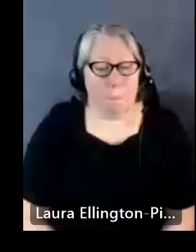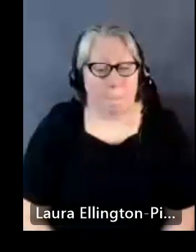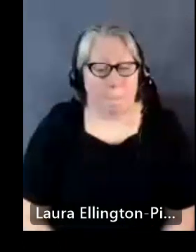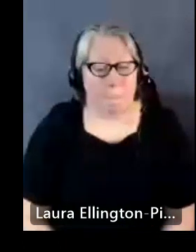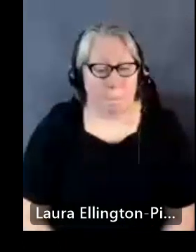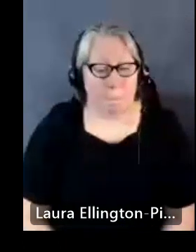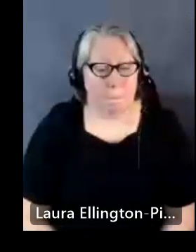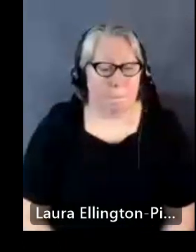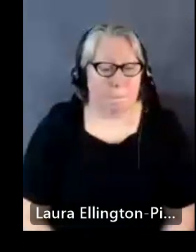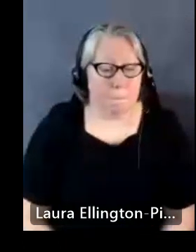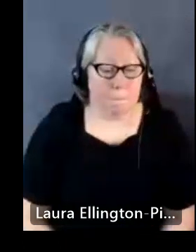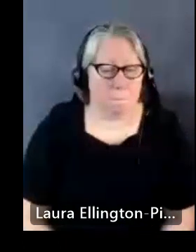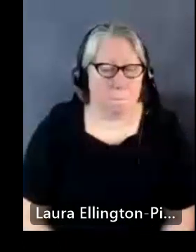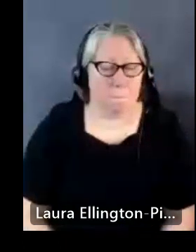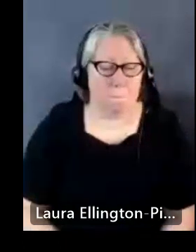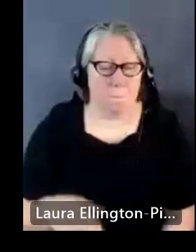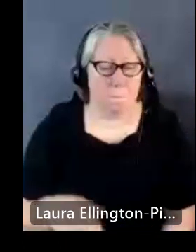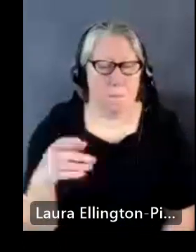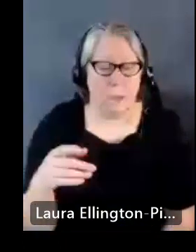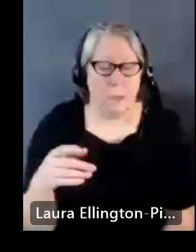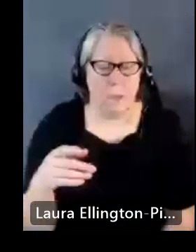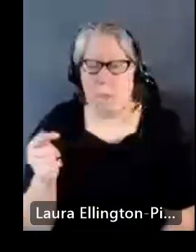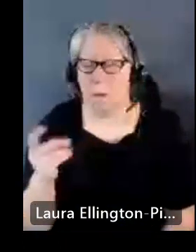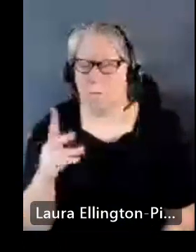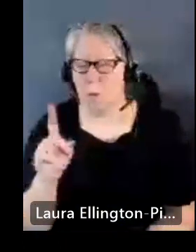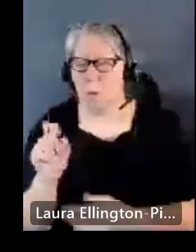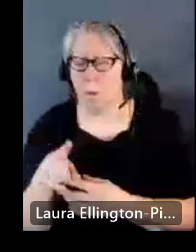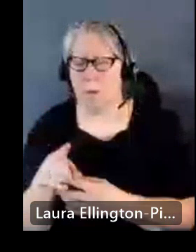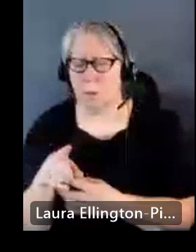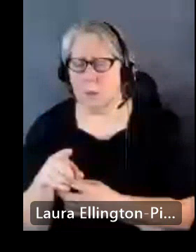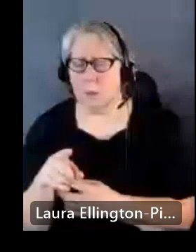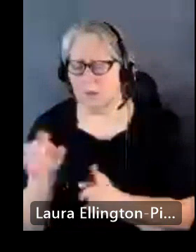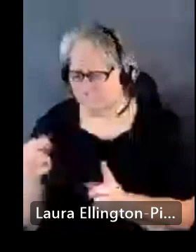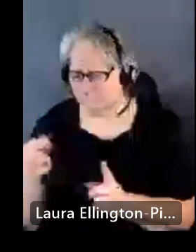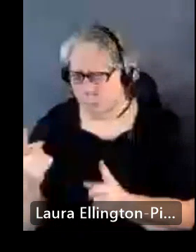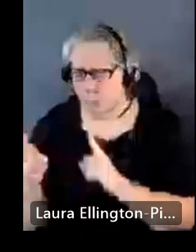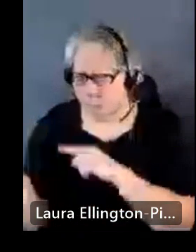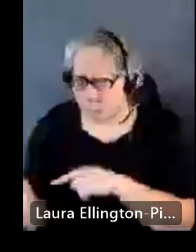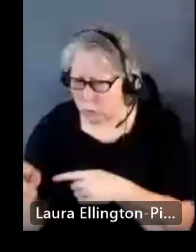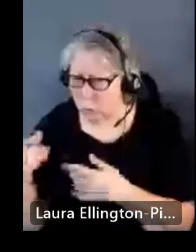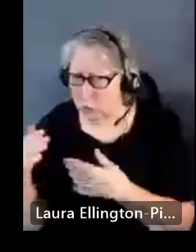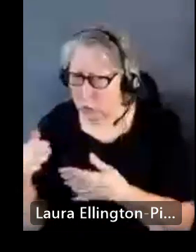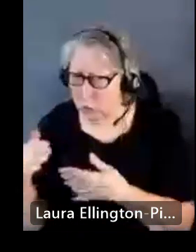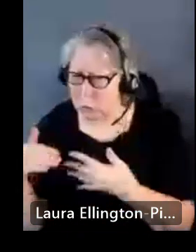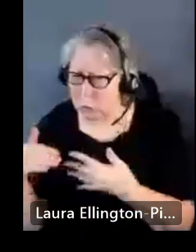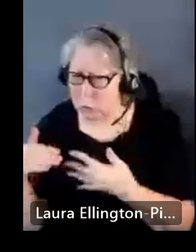Let me see questions here. Okay, that one was answered.